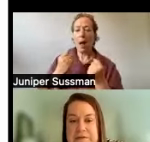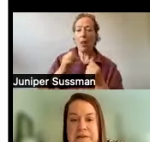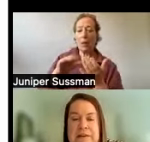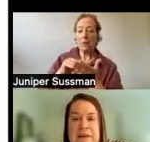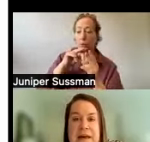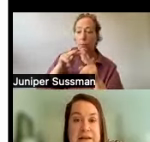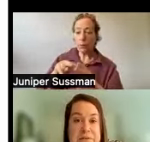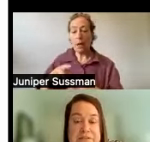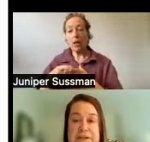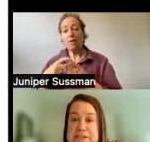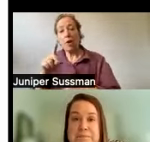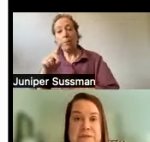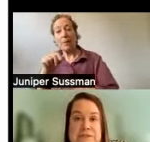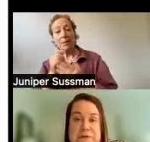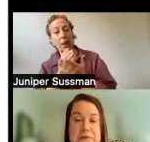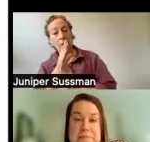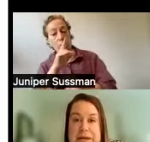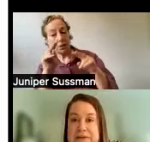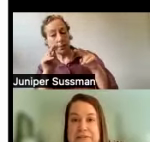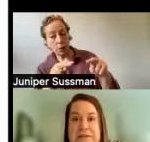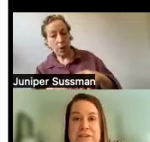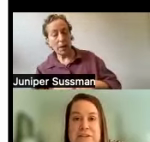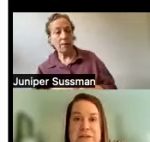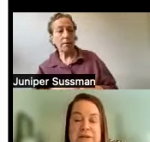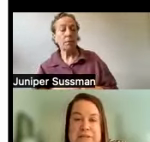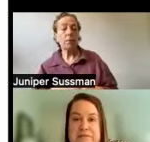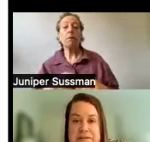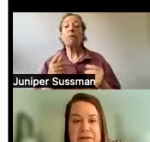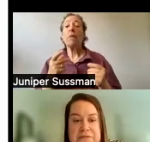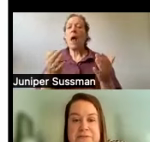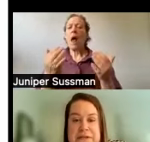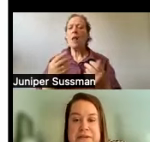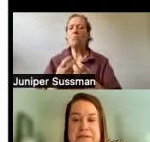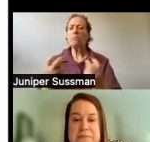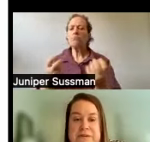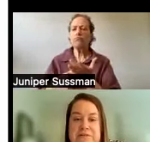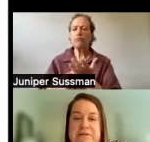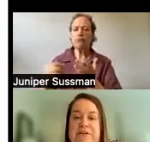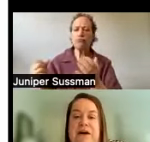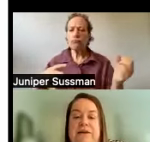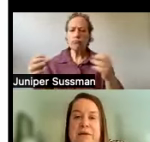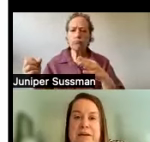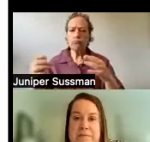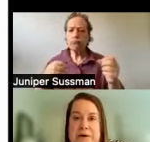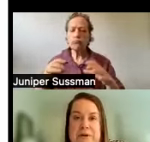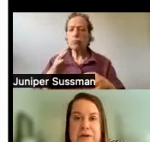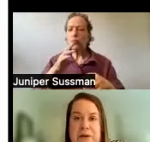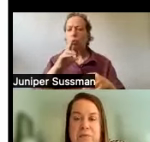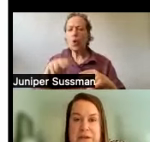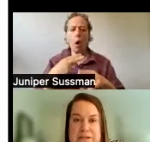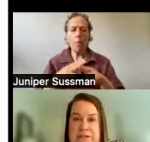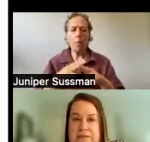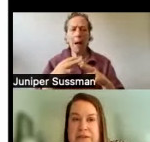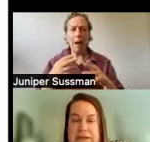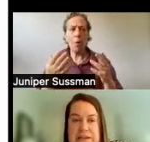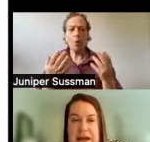perspective. And then we're just going to jump into a panel discussion. Myself and the other 3 speakers are going to talk a bit about